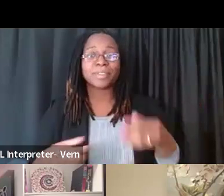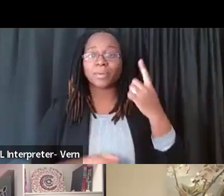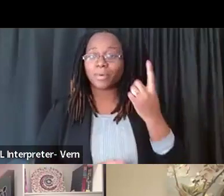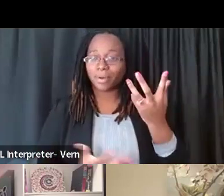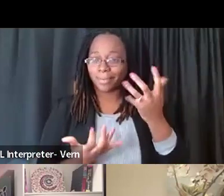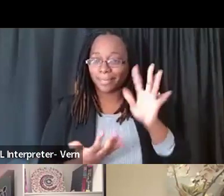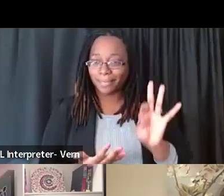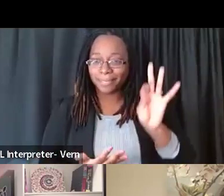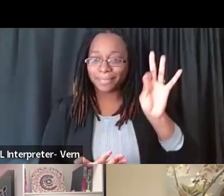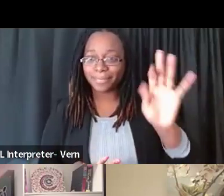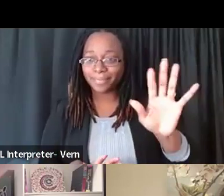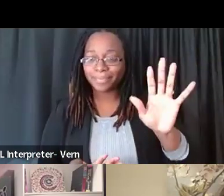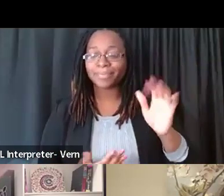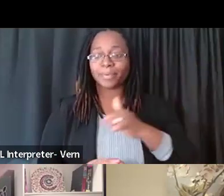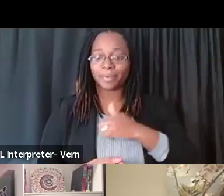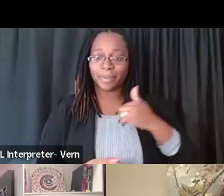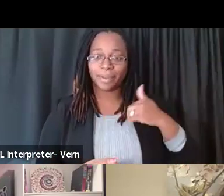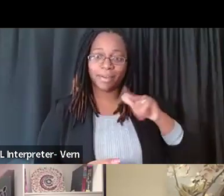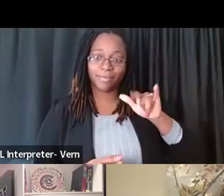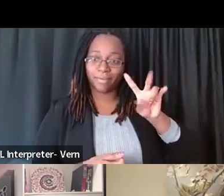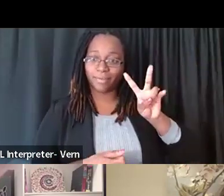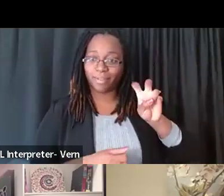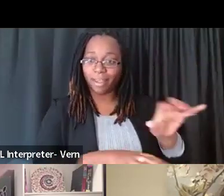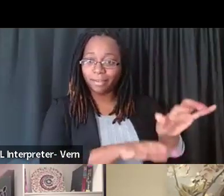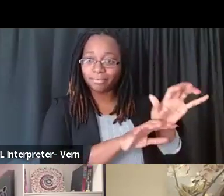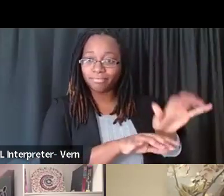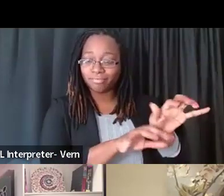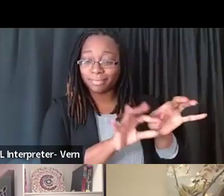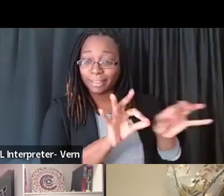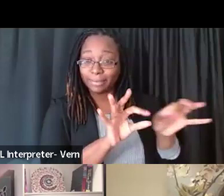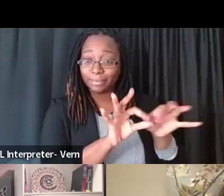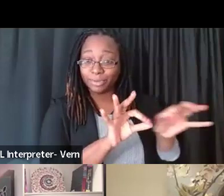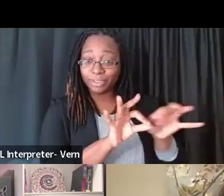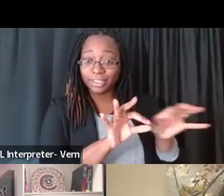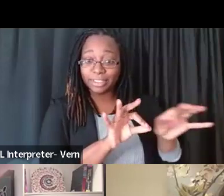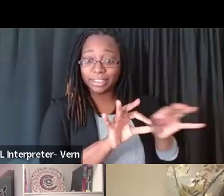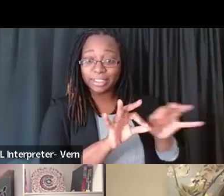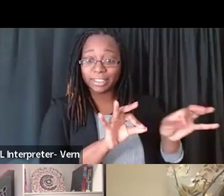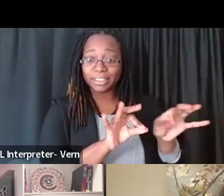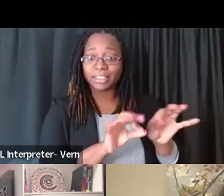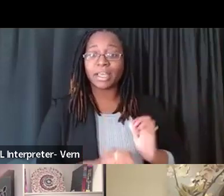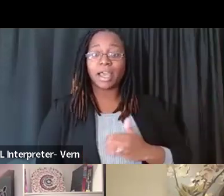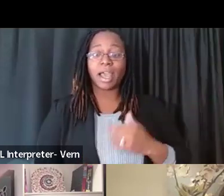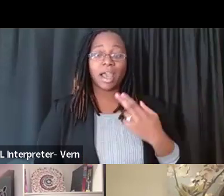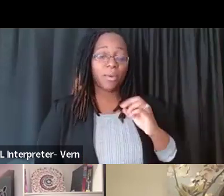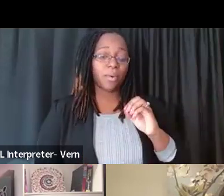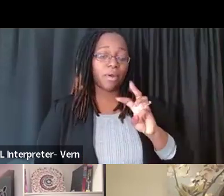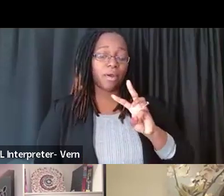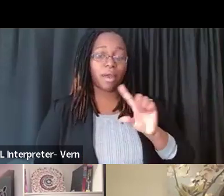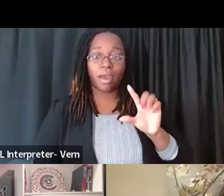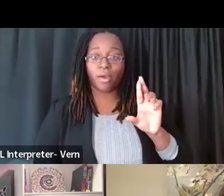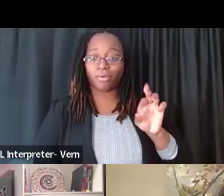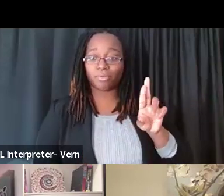mention is that we do have live captions are available, and the HowlRound live stream viewing page for this event